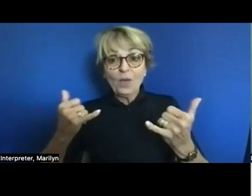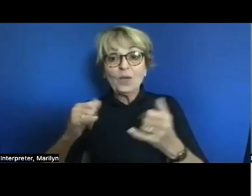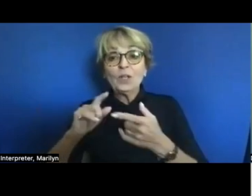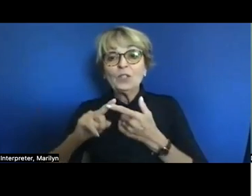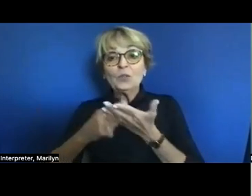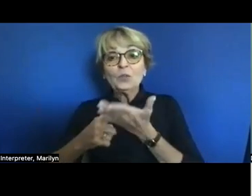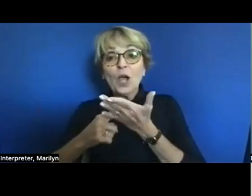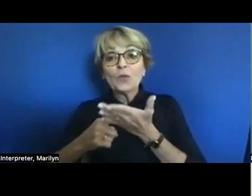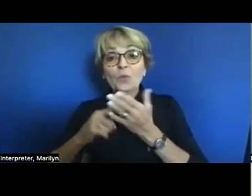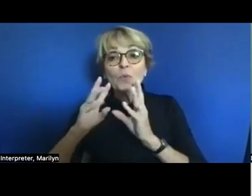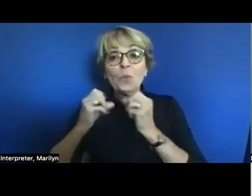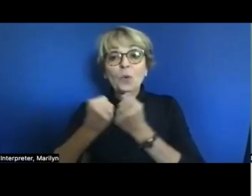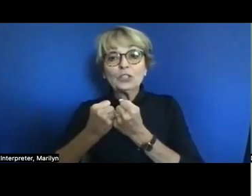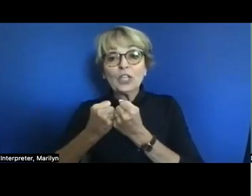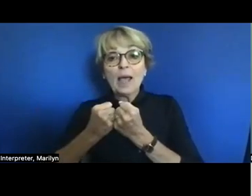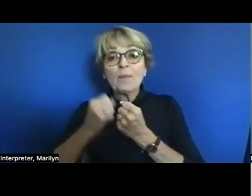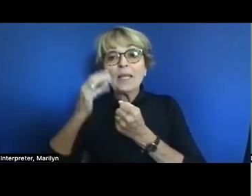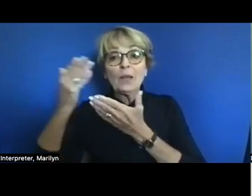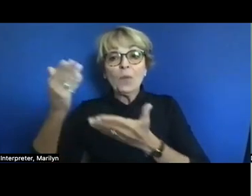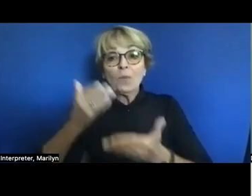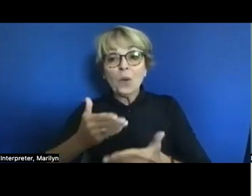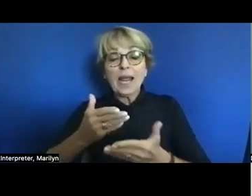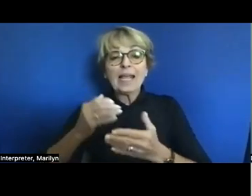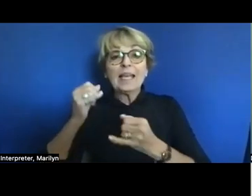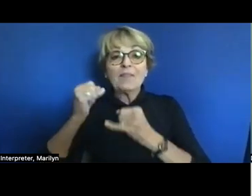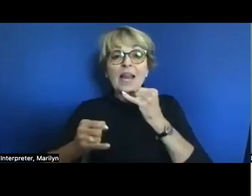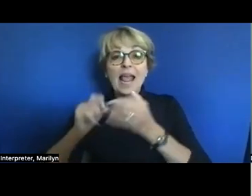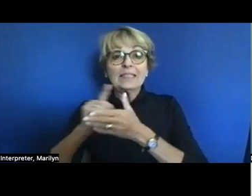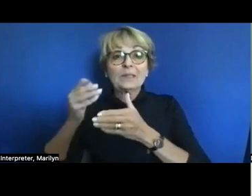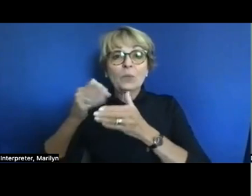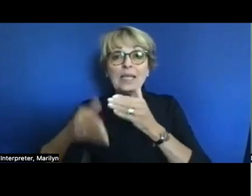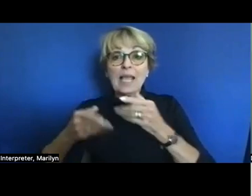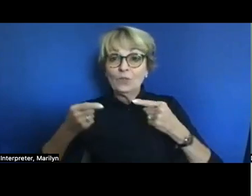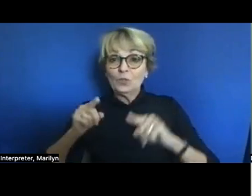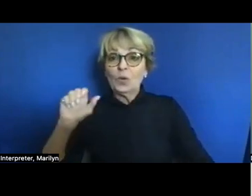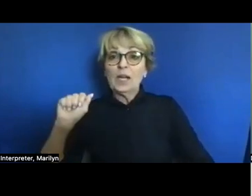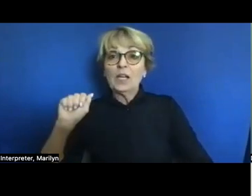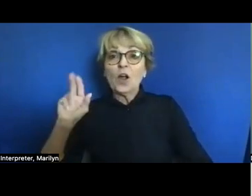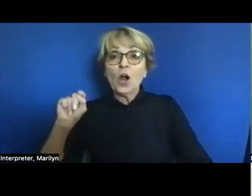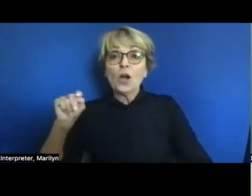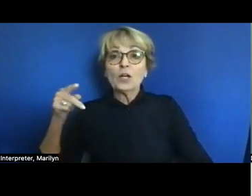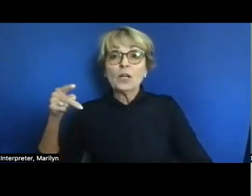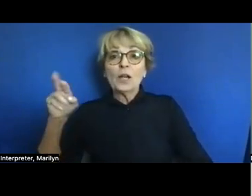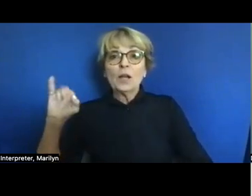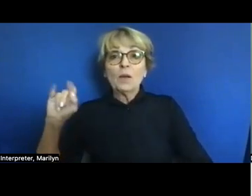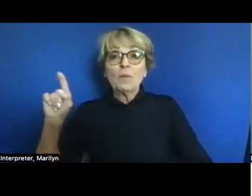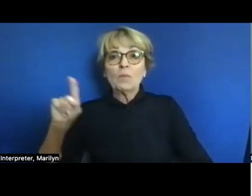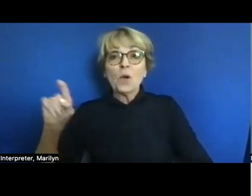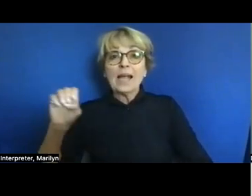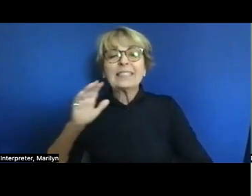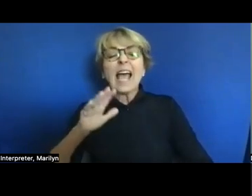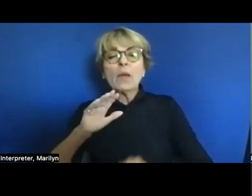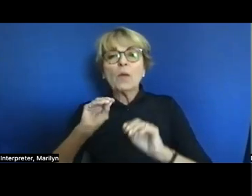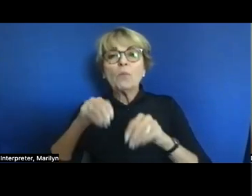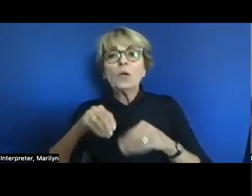through the workshop that he will be bringing that last weekend of Art Prize. And again, just want to thank you all. I'll be putting in the chat a link